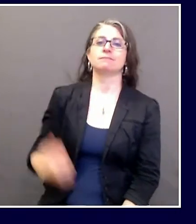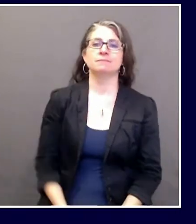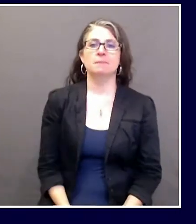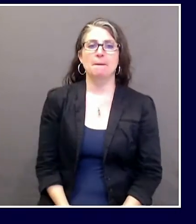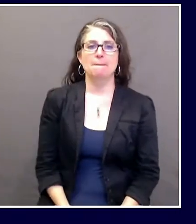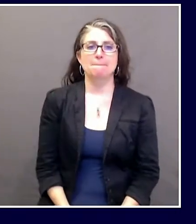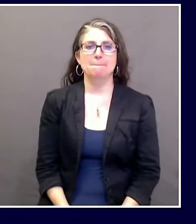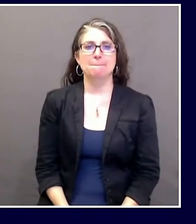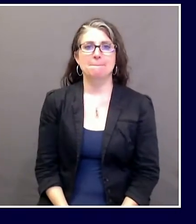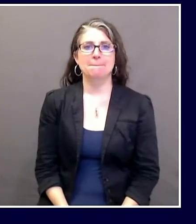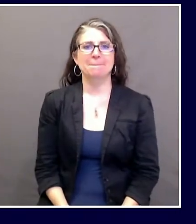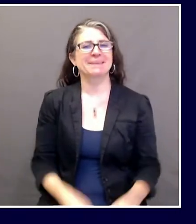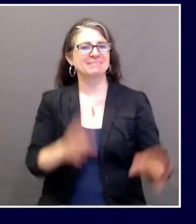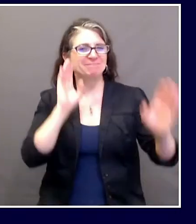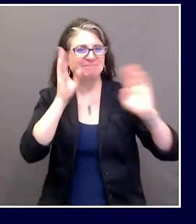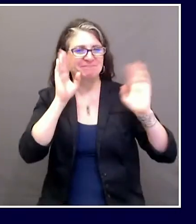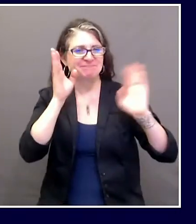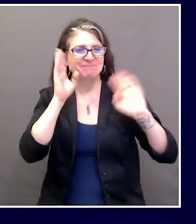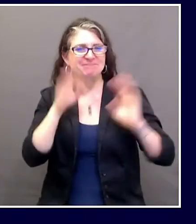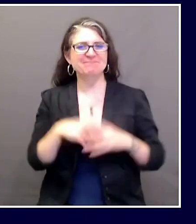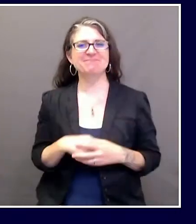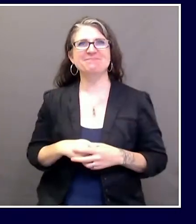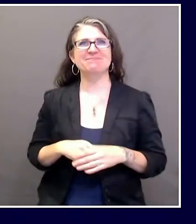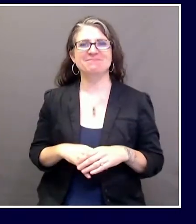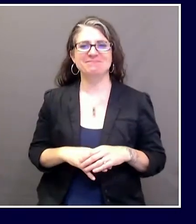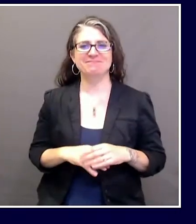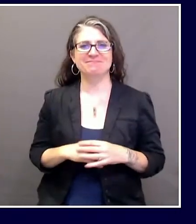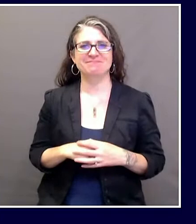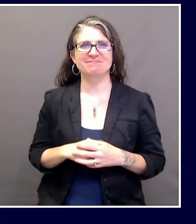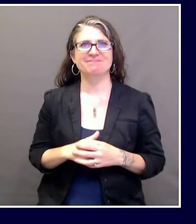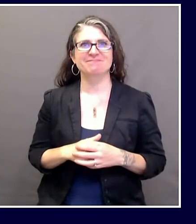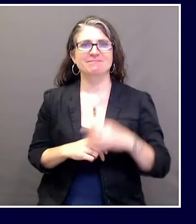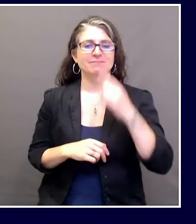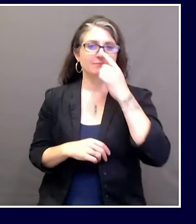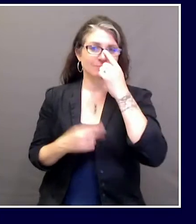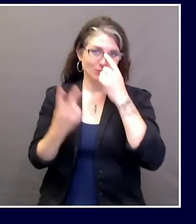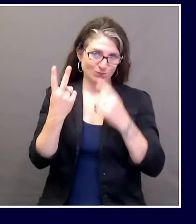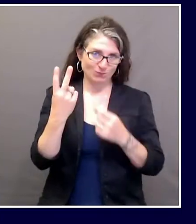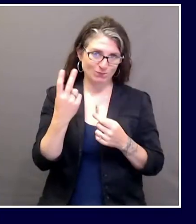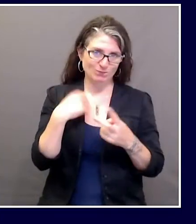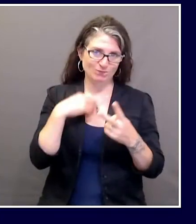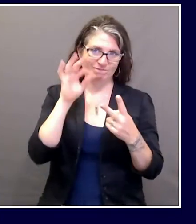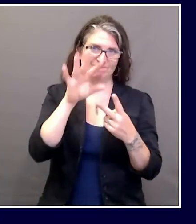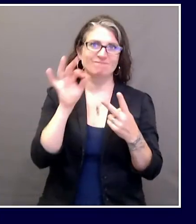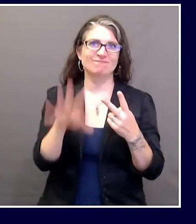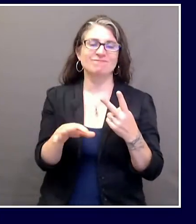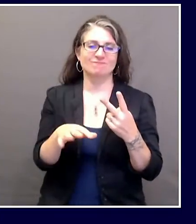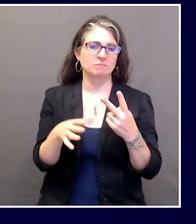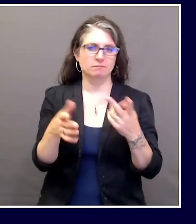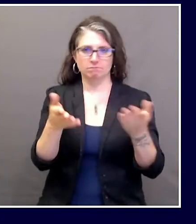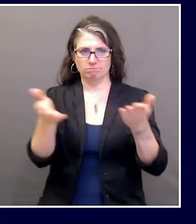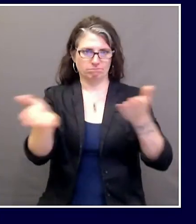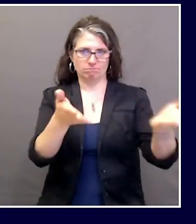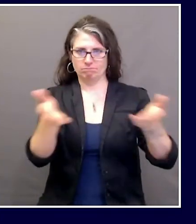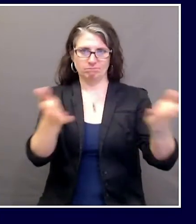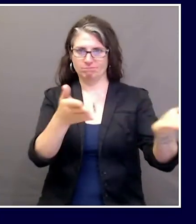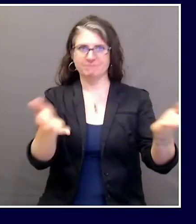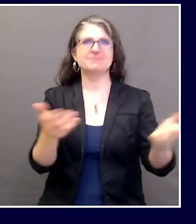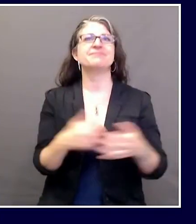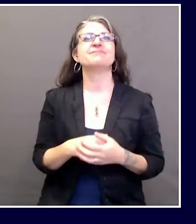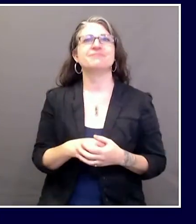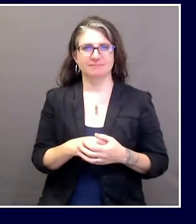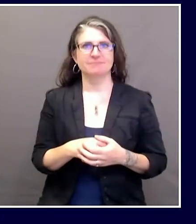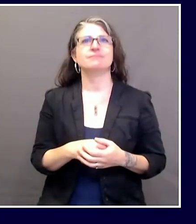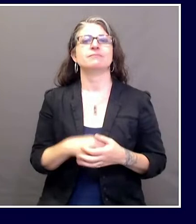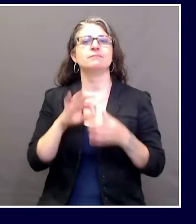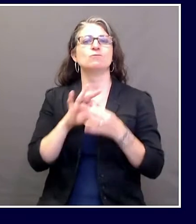Hi, Dr. Shah, Commissioner Lambrew. Two questions for you both just regarding vaccinations. And I guess the theme around